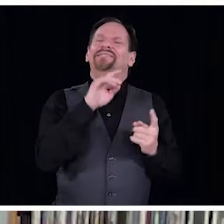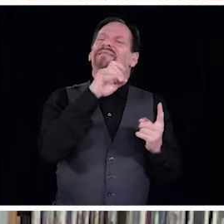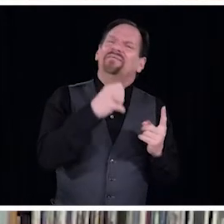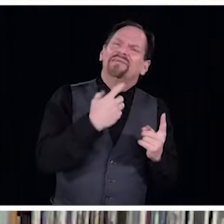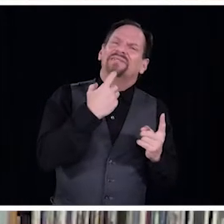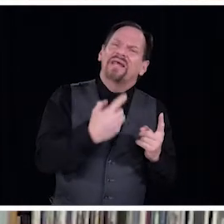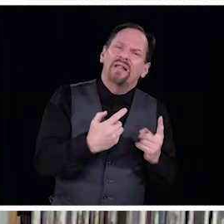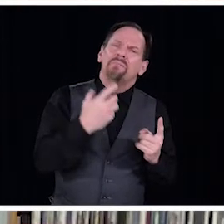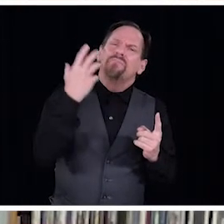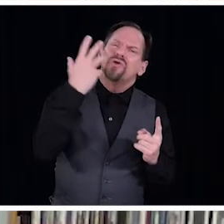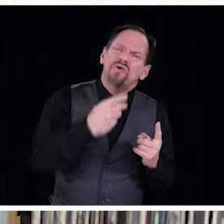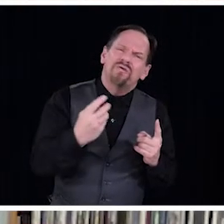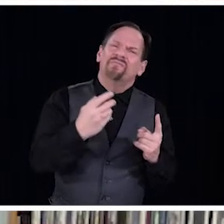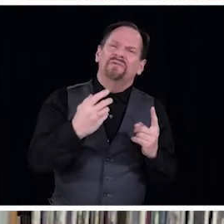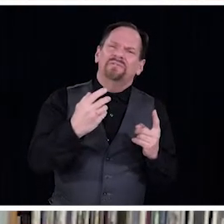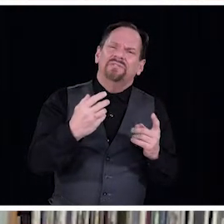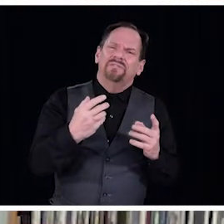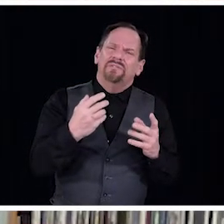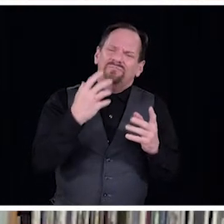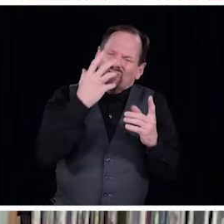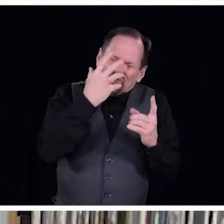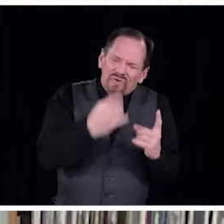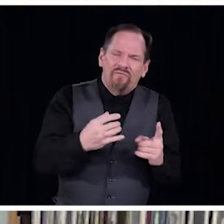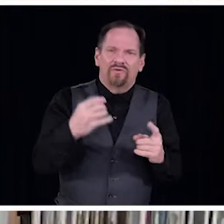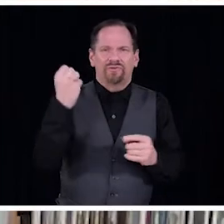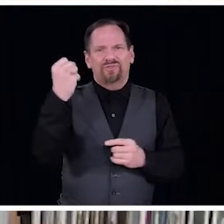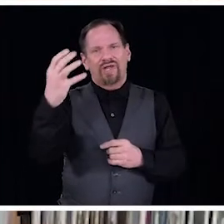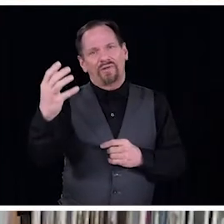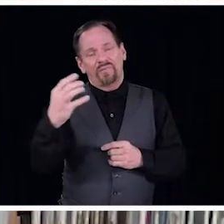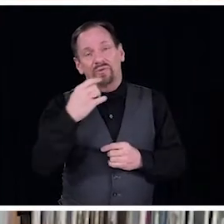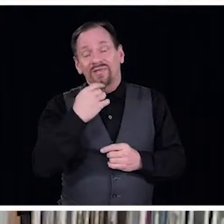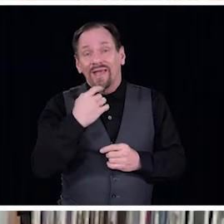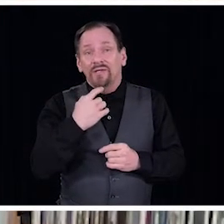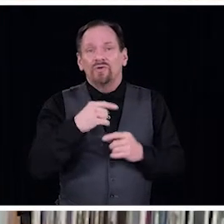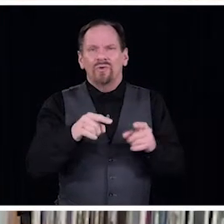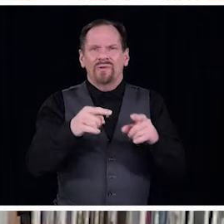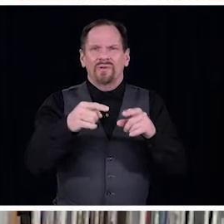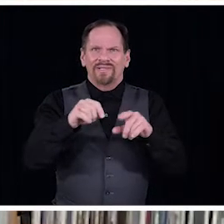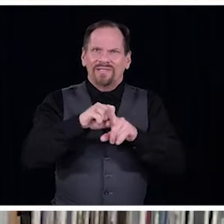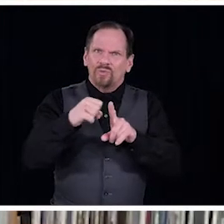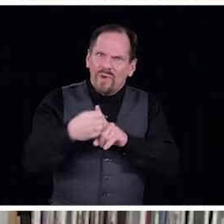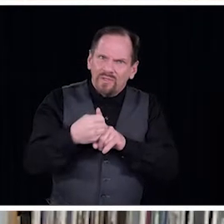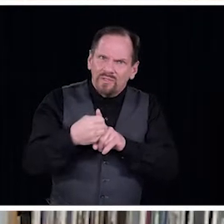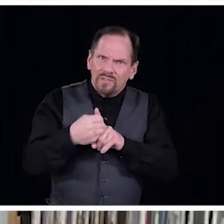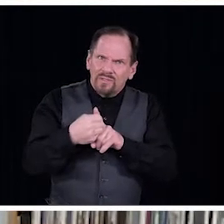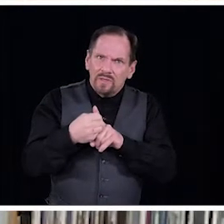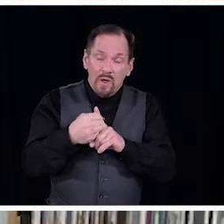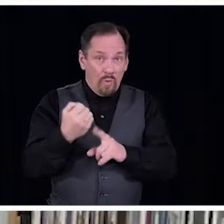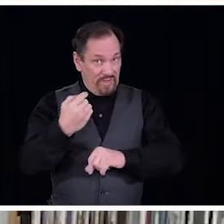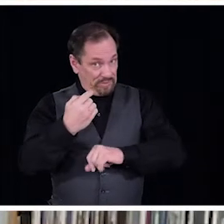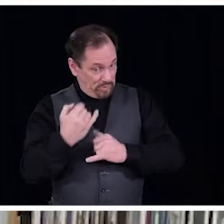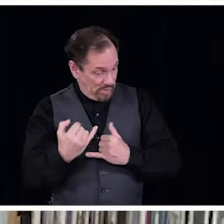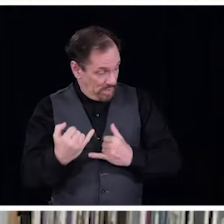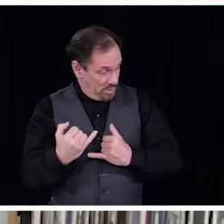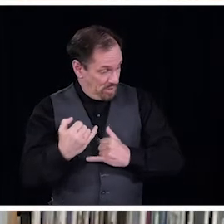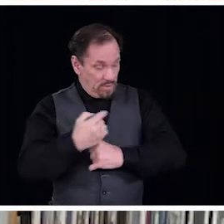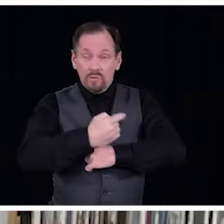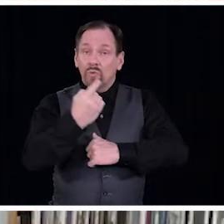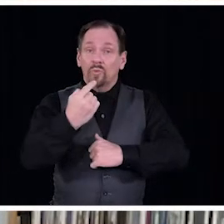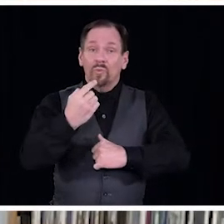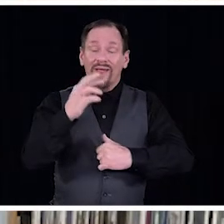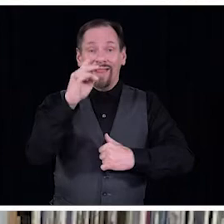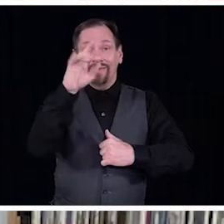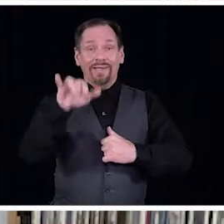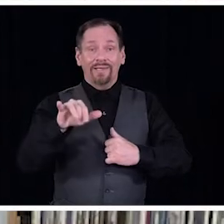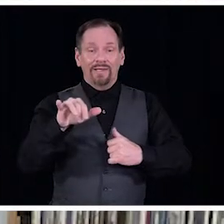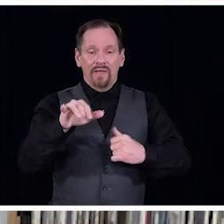the line of Shakespeare puts on when used under such circumstances." In light of present-day reality, he goes on, "The